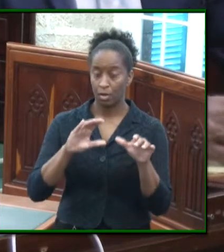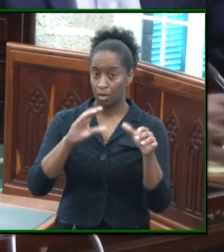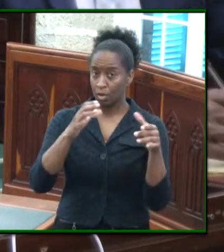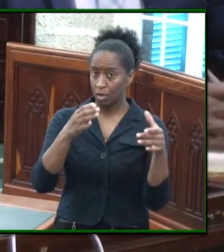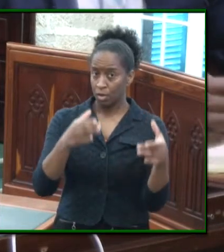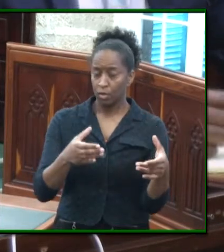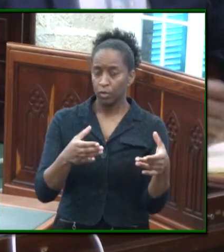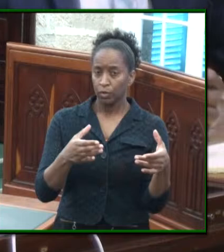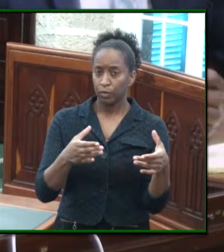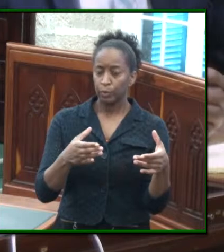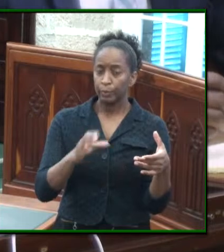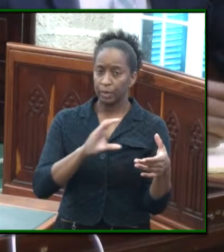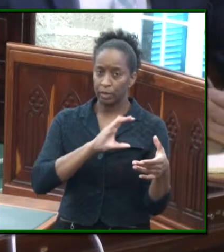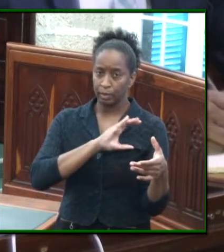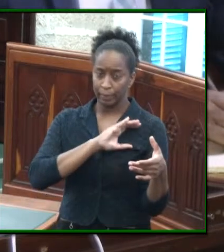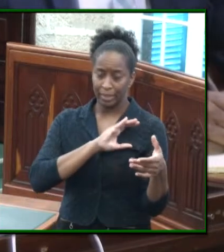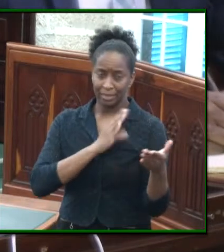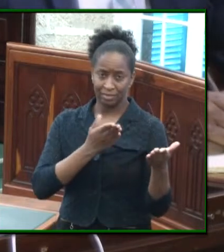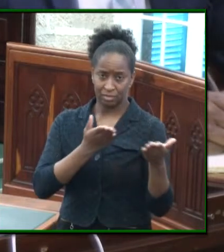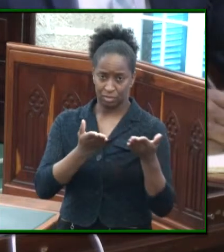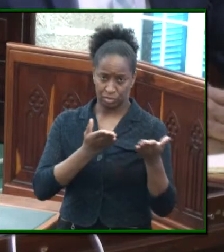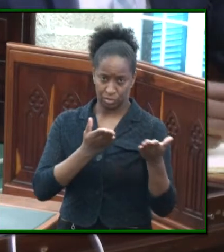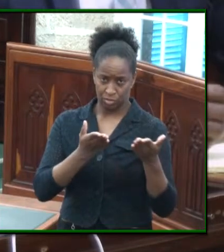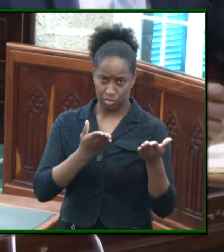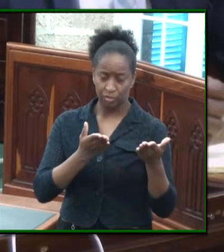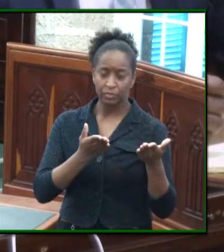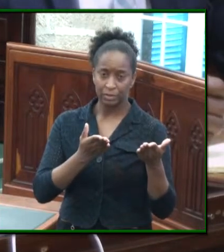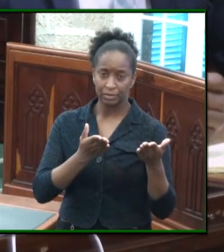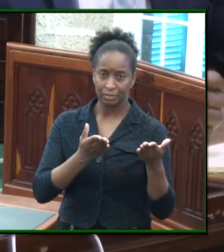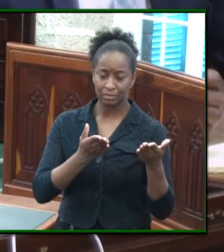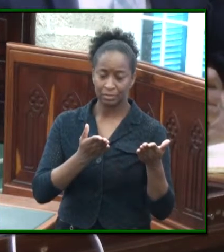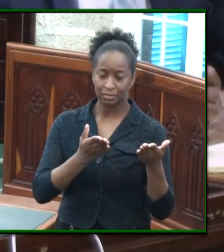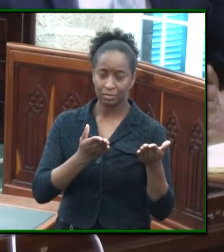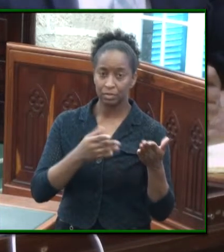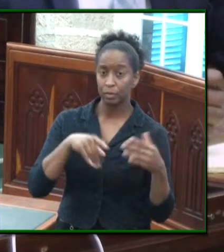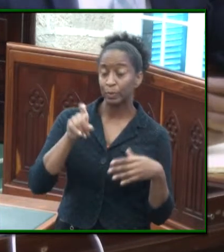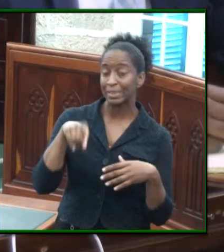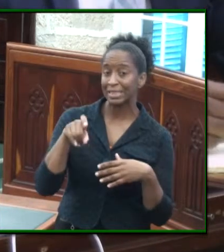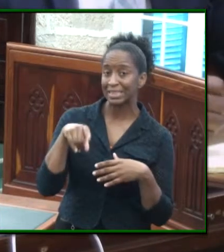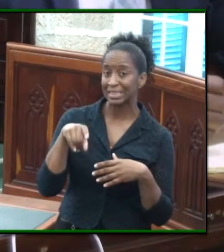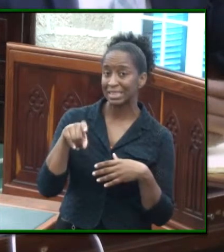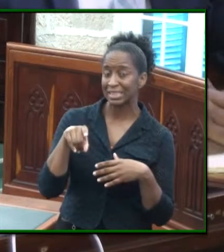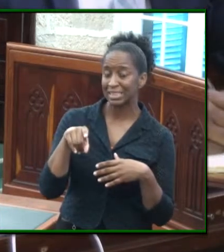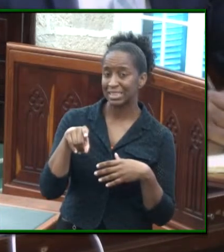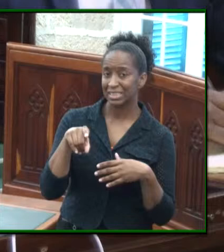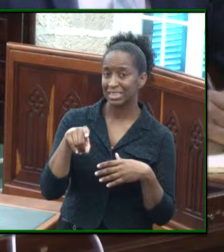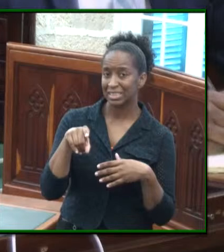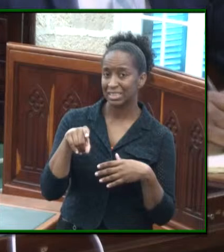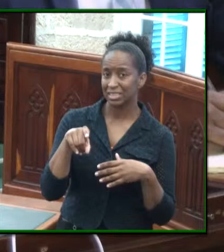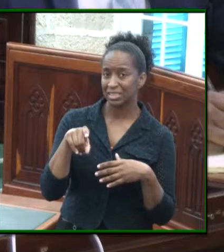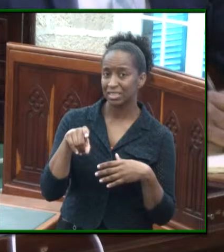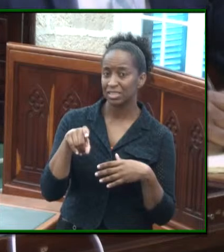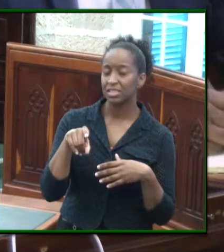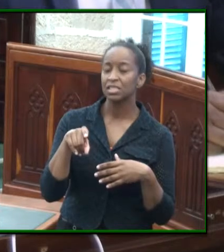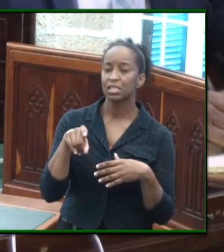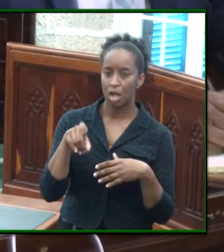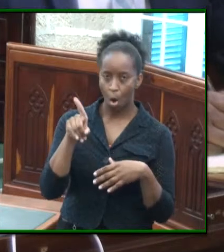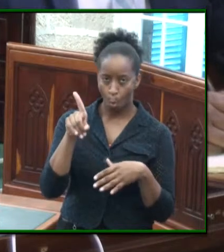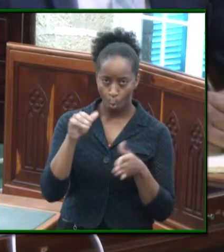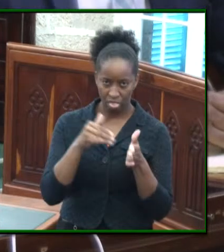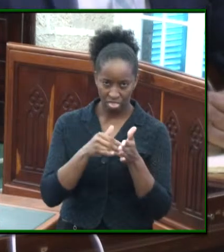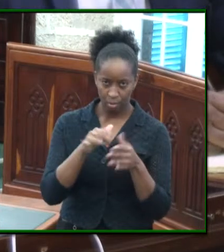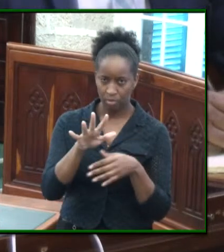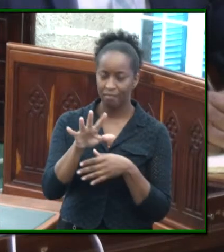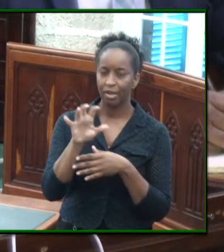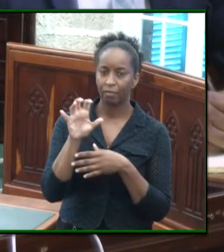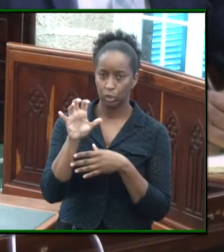service to the 1,500 members that we have statutory provision for. I